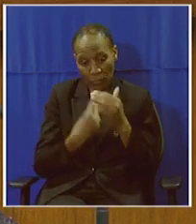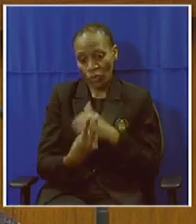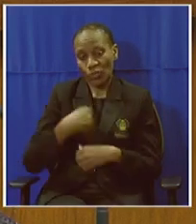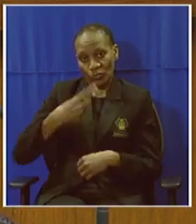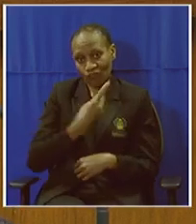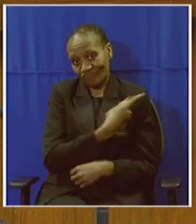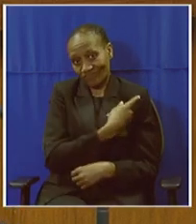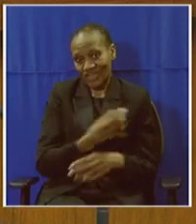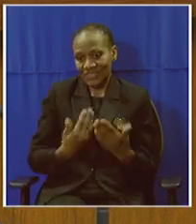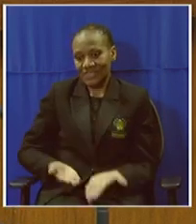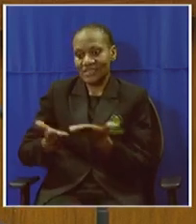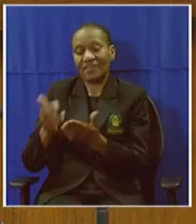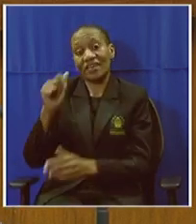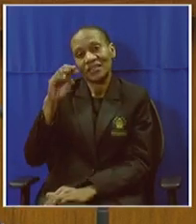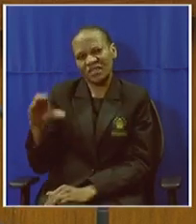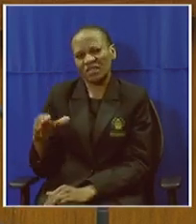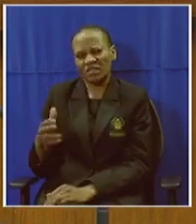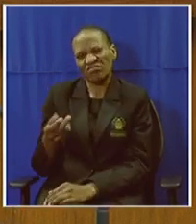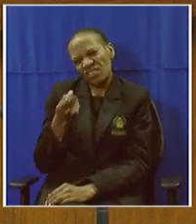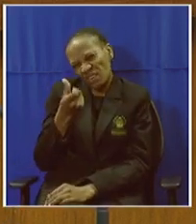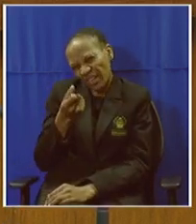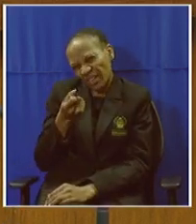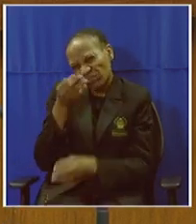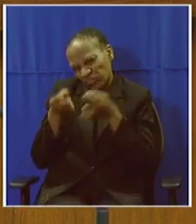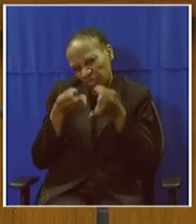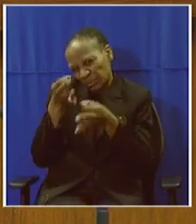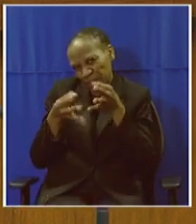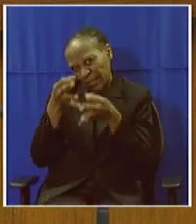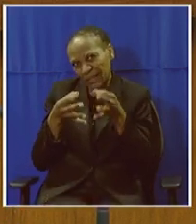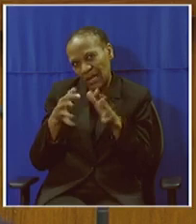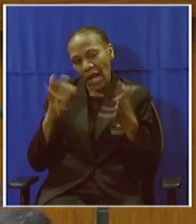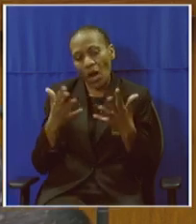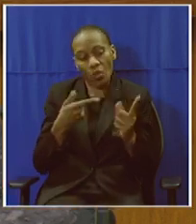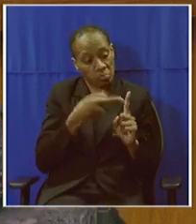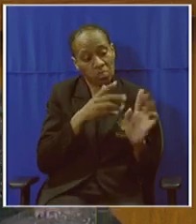But I just want to give you a picture of the day she died.